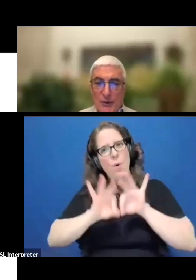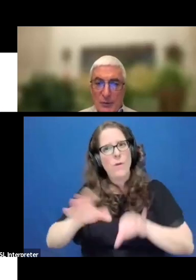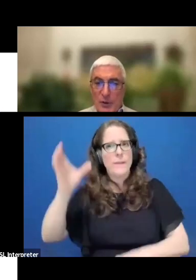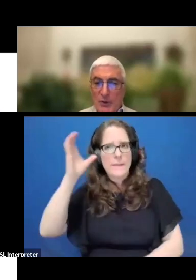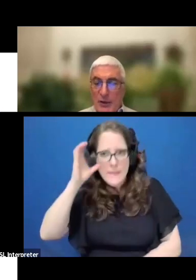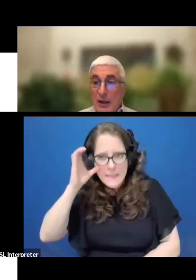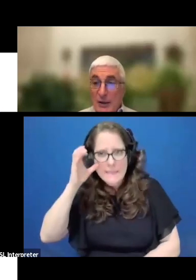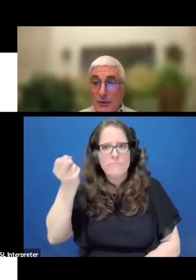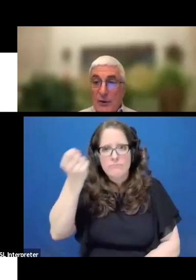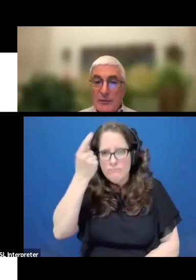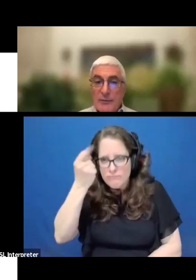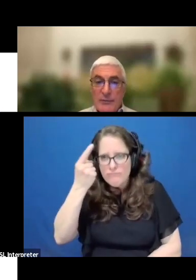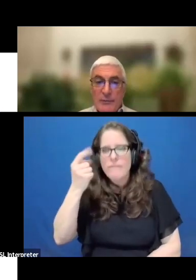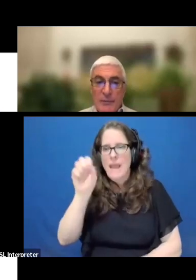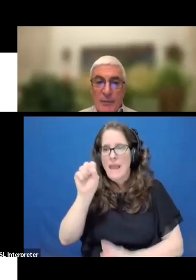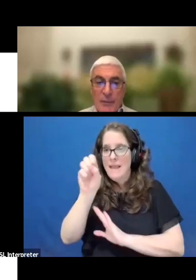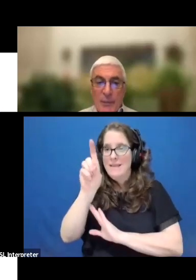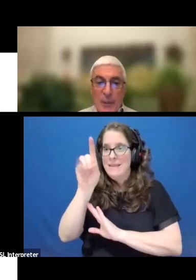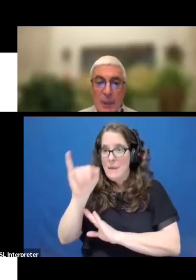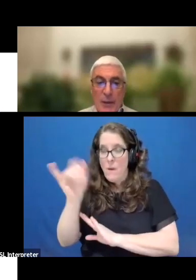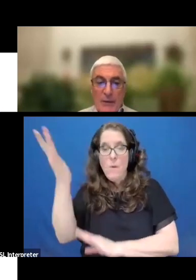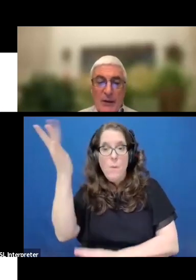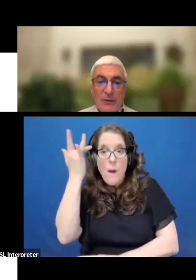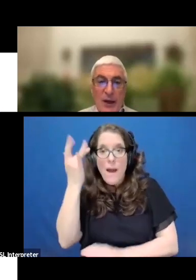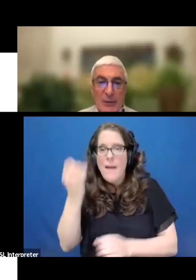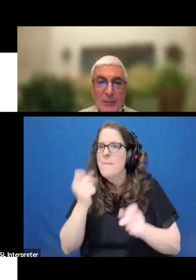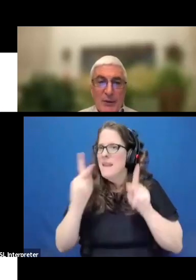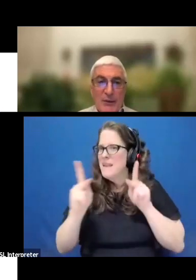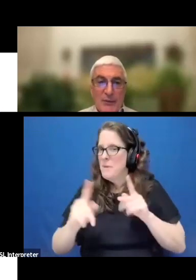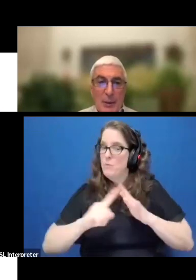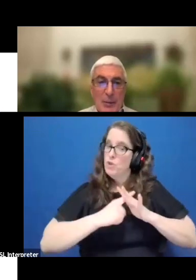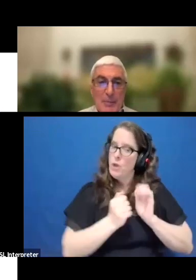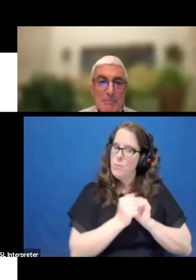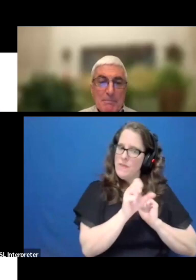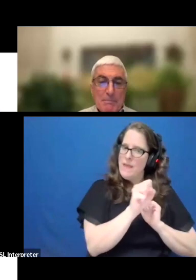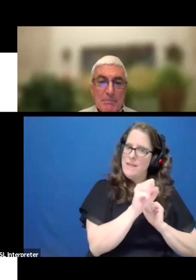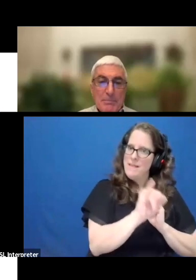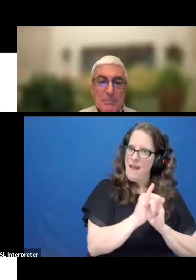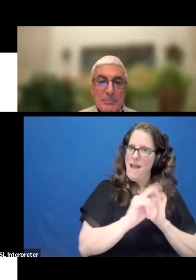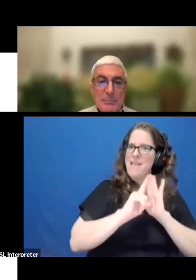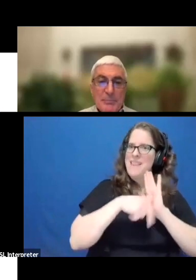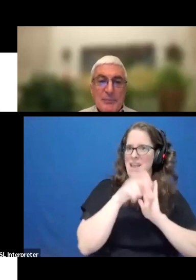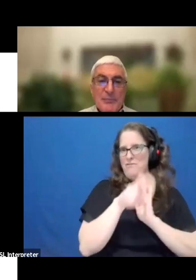Security disability later. Next slide, please.